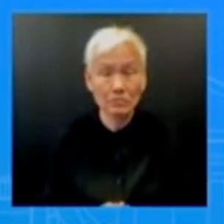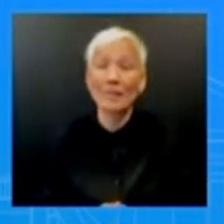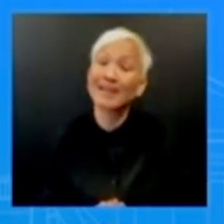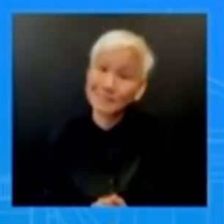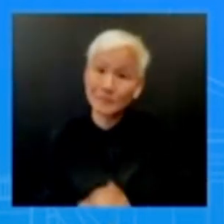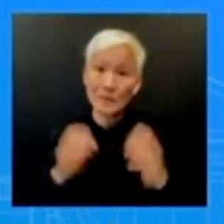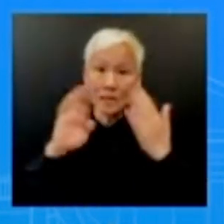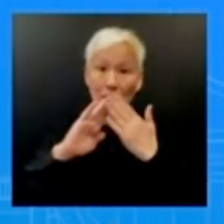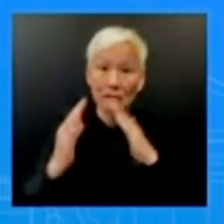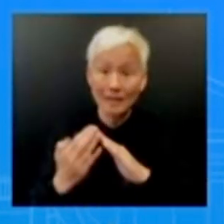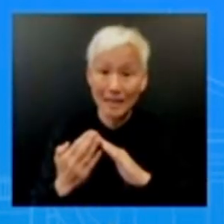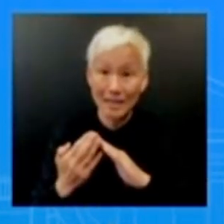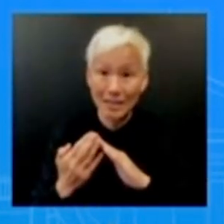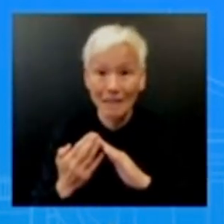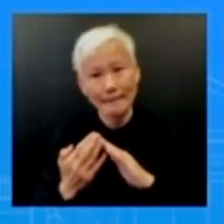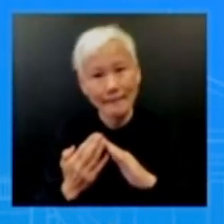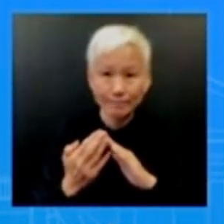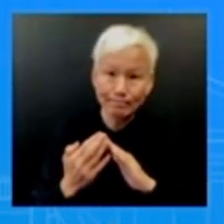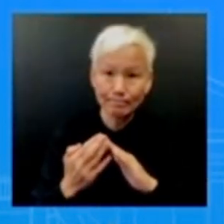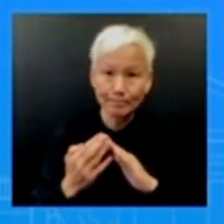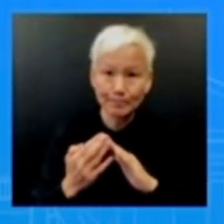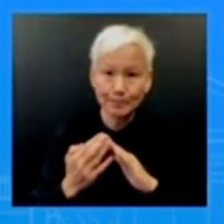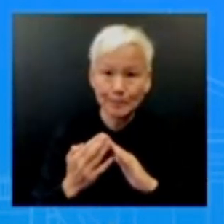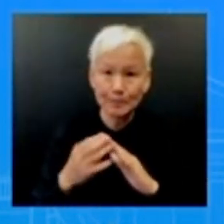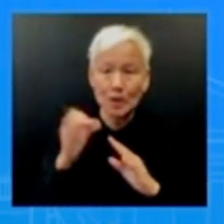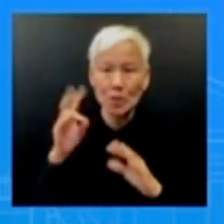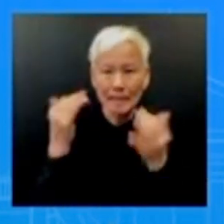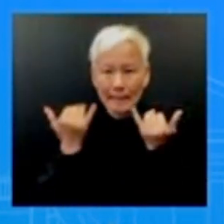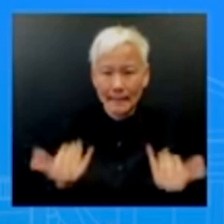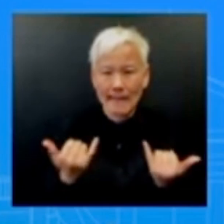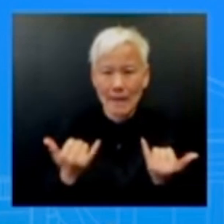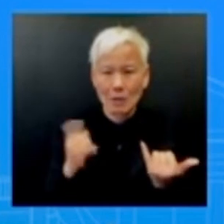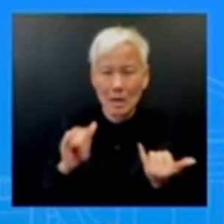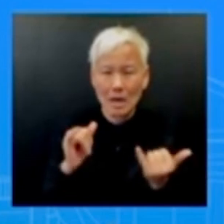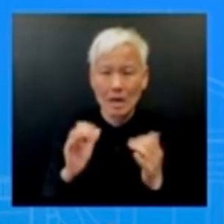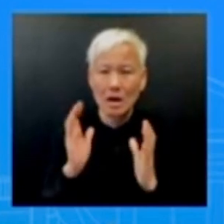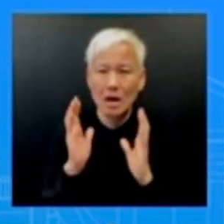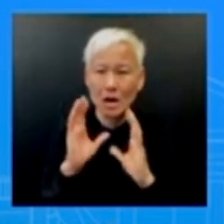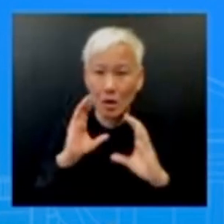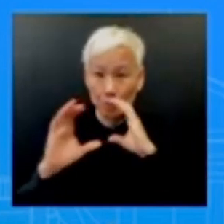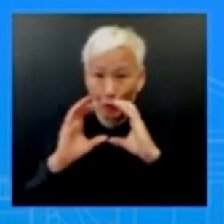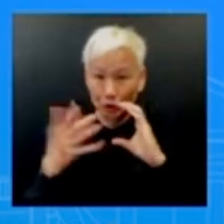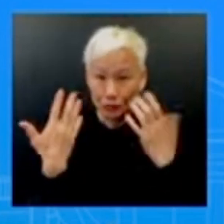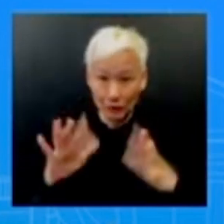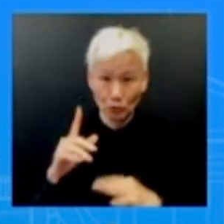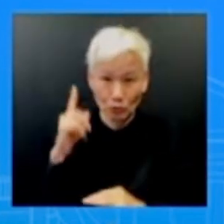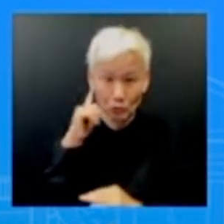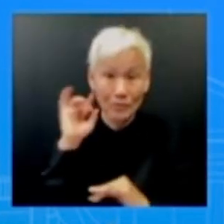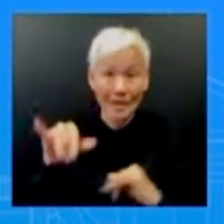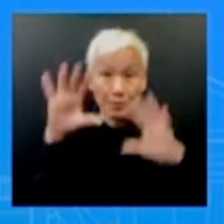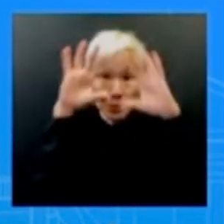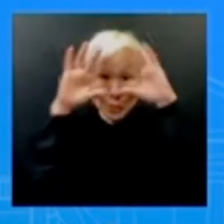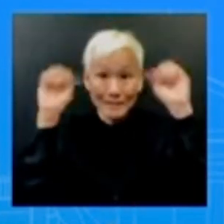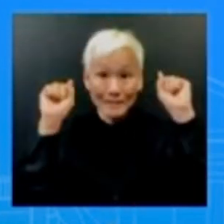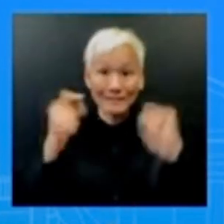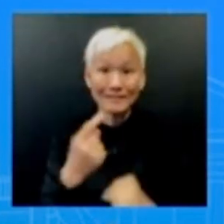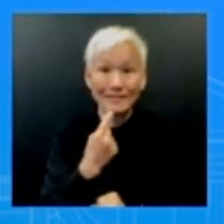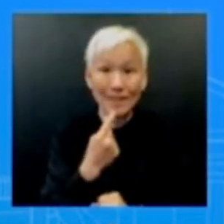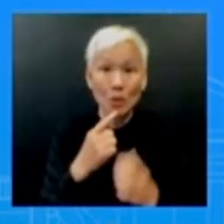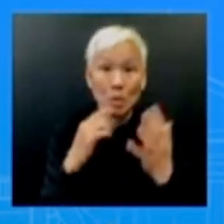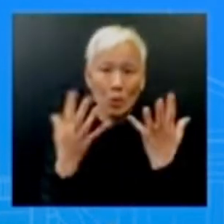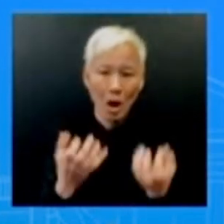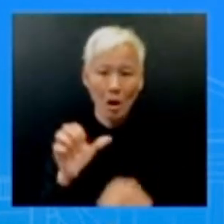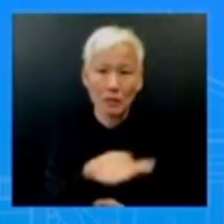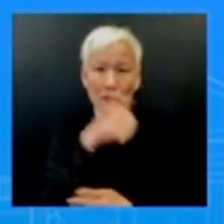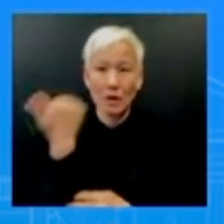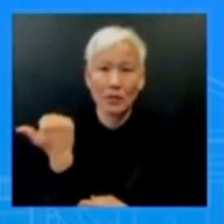hang on. I just want to write this down so I don't forget it. You've heard the president say this himself. He wants to have another conversation with President Xi, and